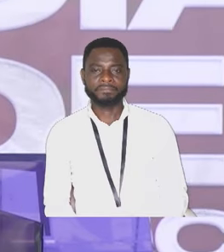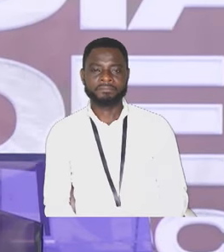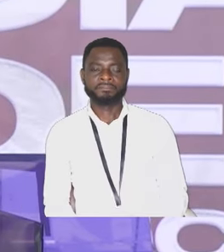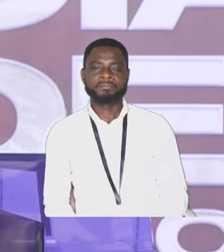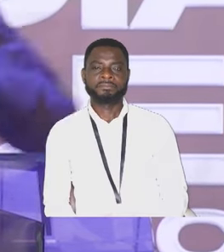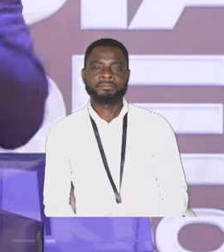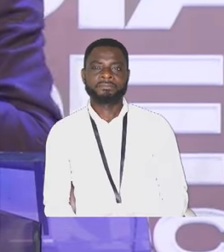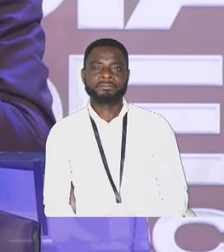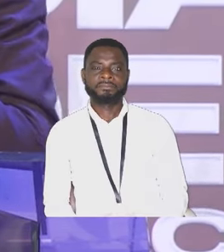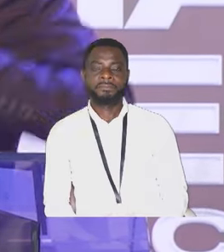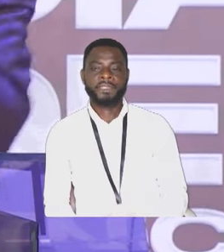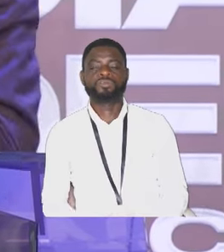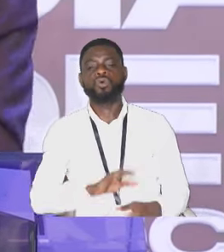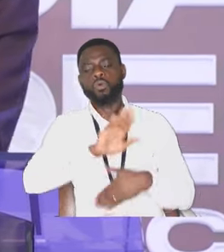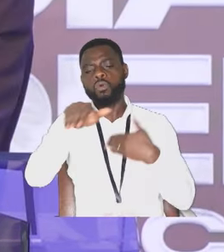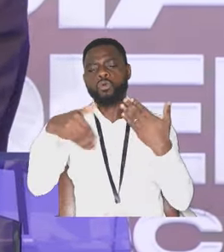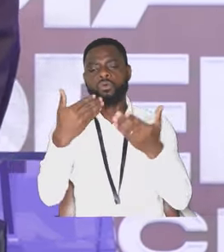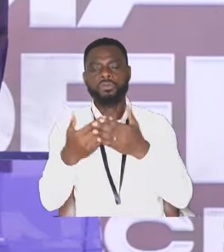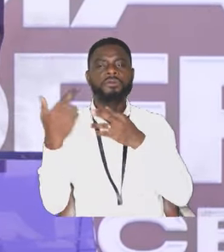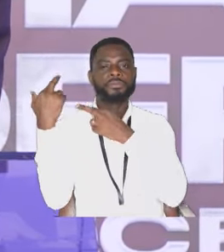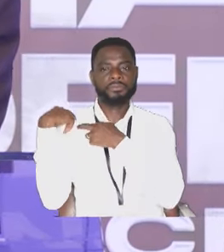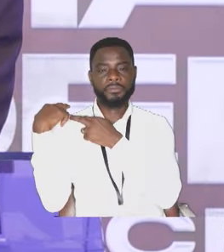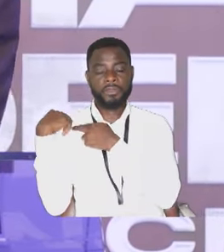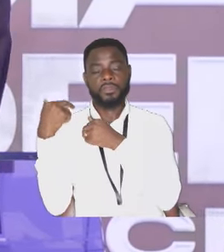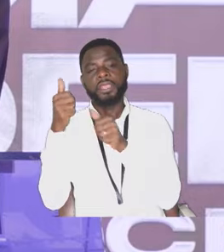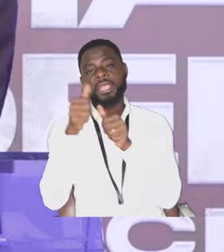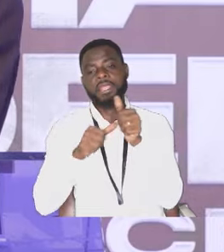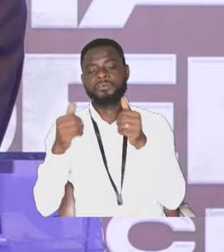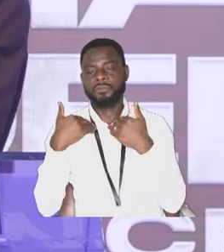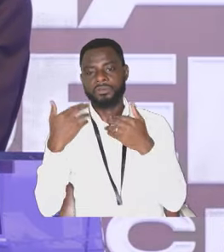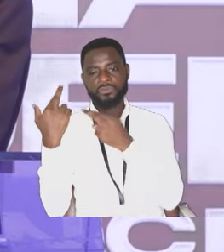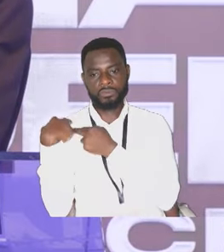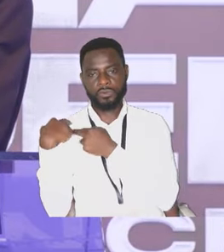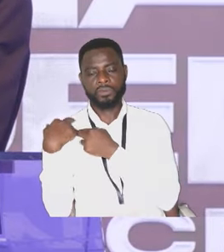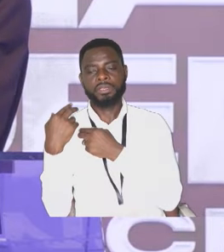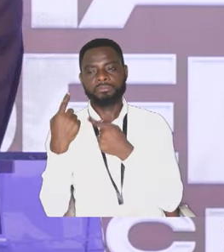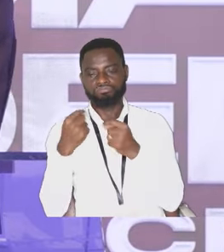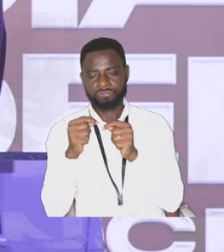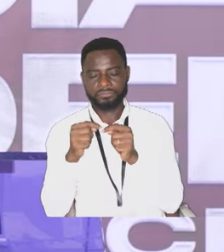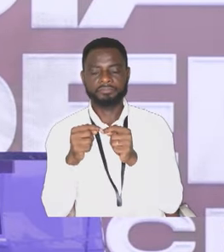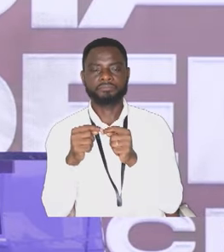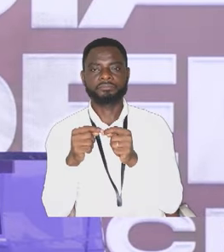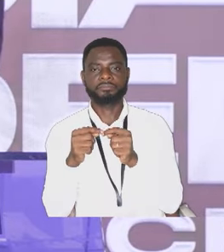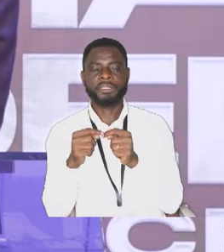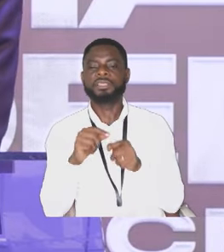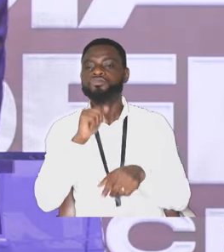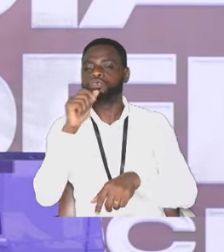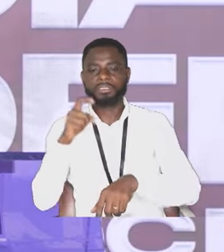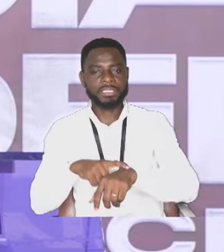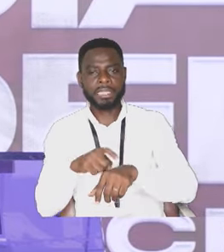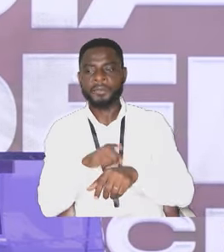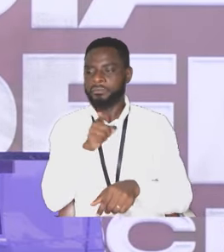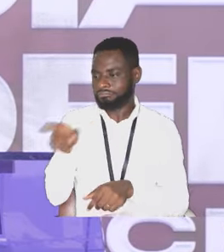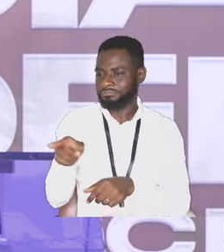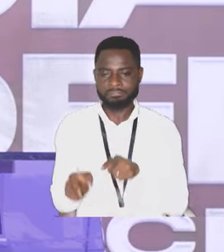So we are all responsible. Everybody is responsible. Let us be part of it and then we fight this battle. It is not a time that we'll be pointing